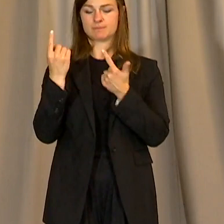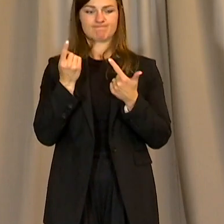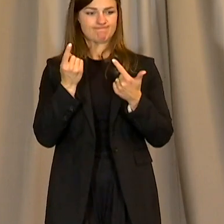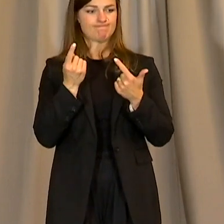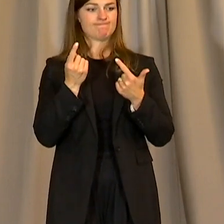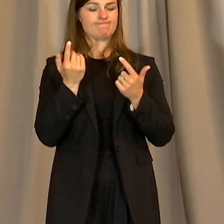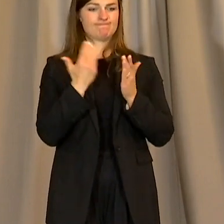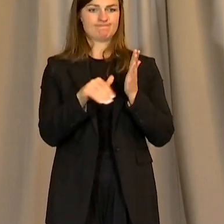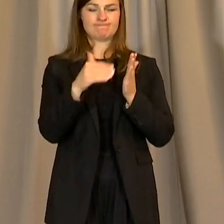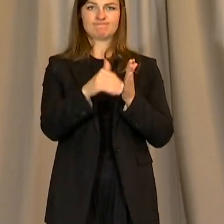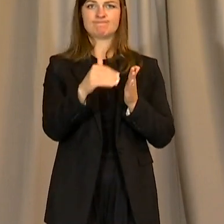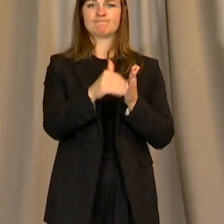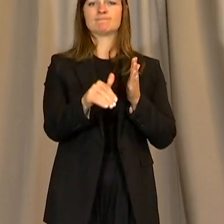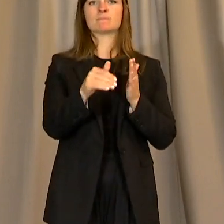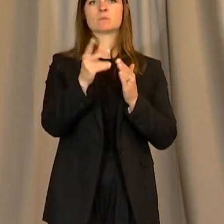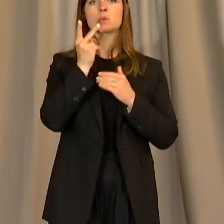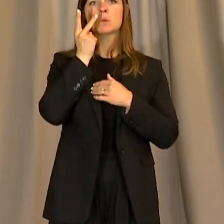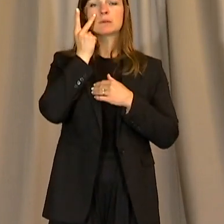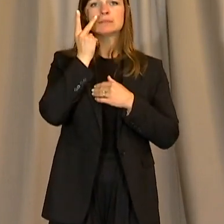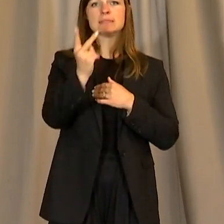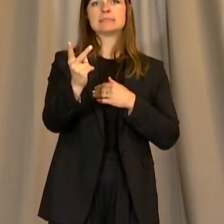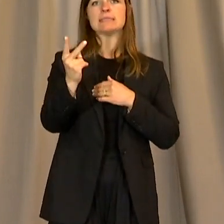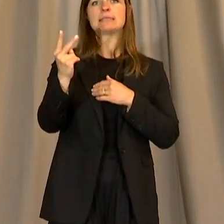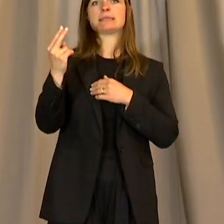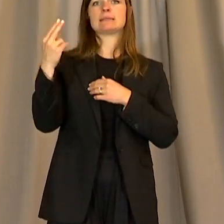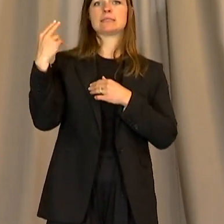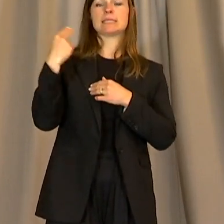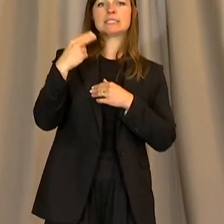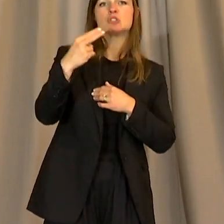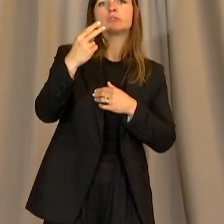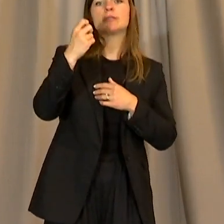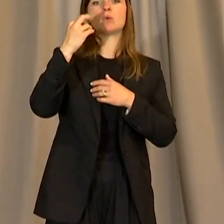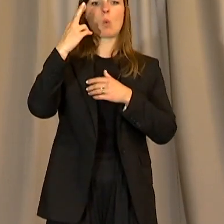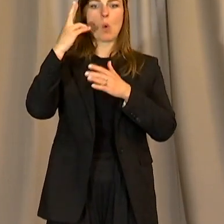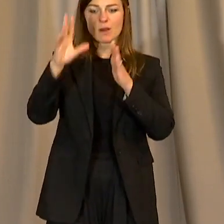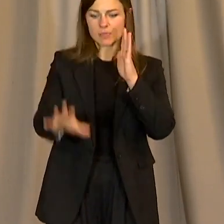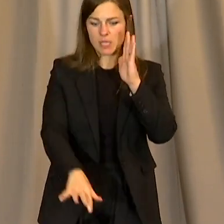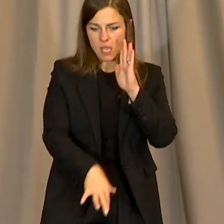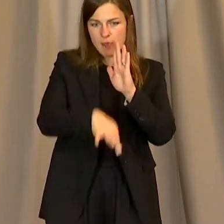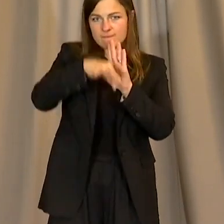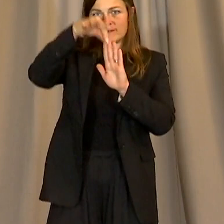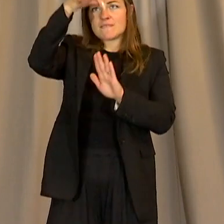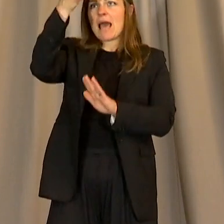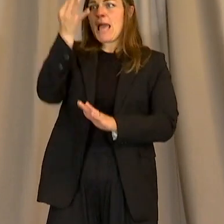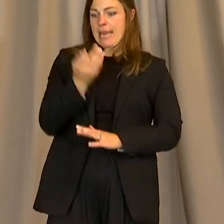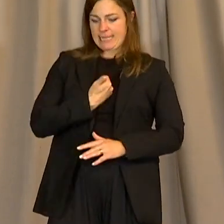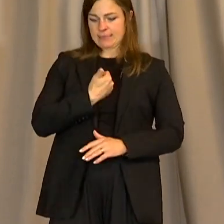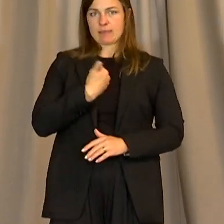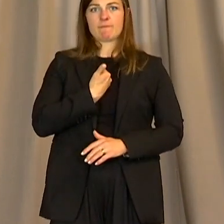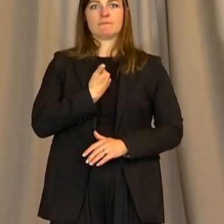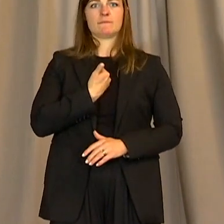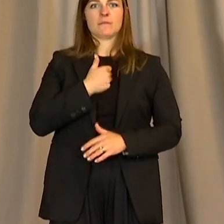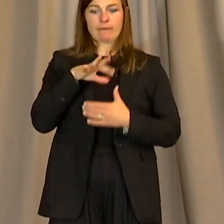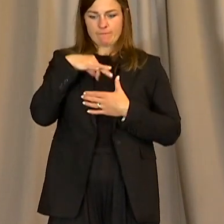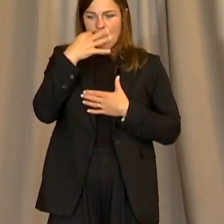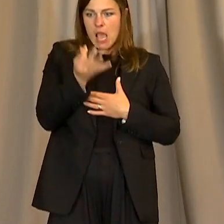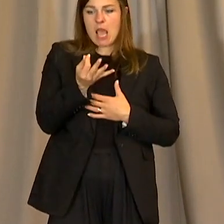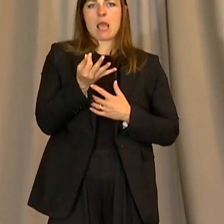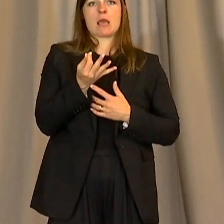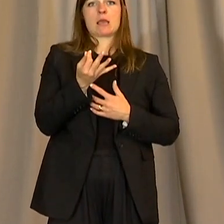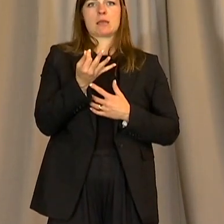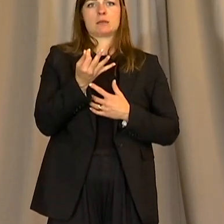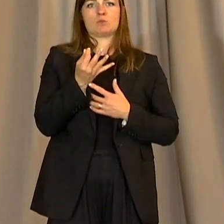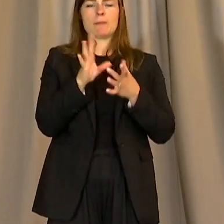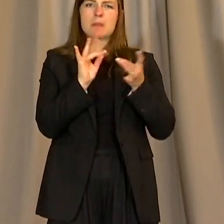the archaeology or the excavation of self, the exploration, talked a lot about